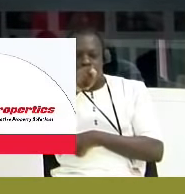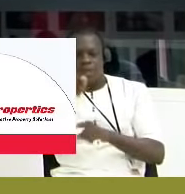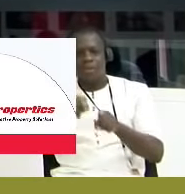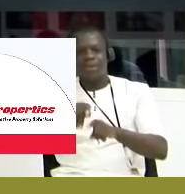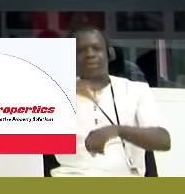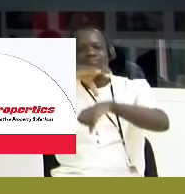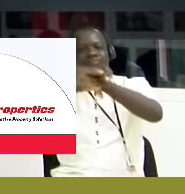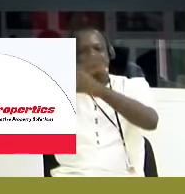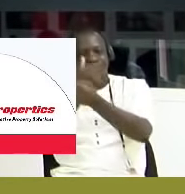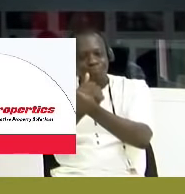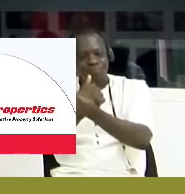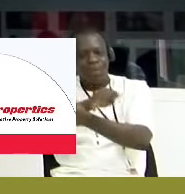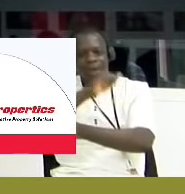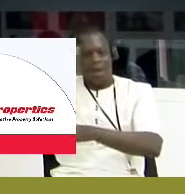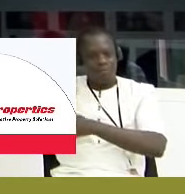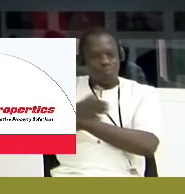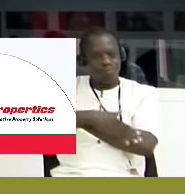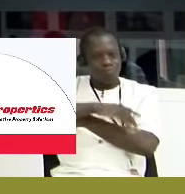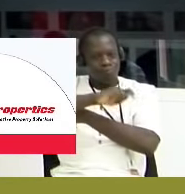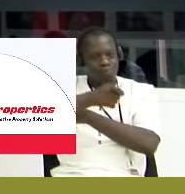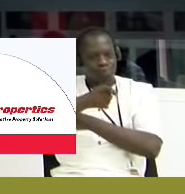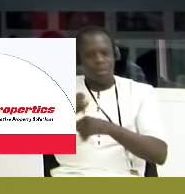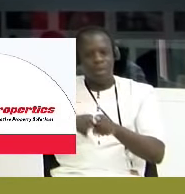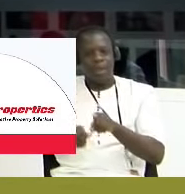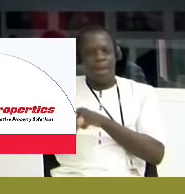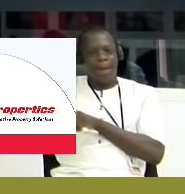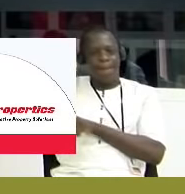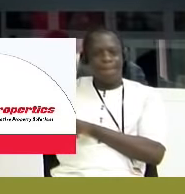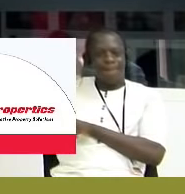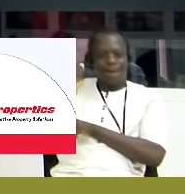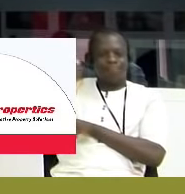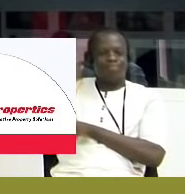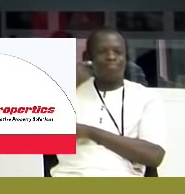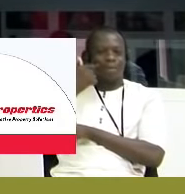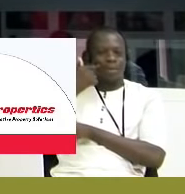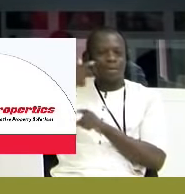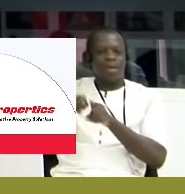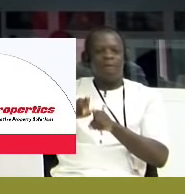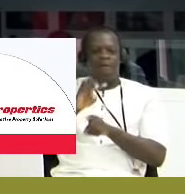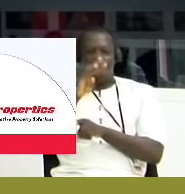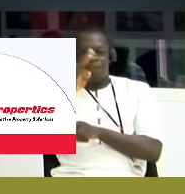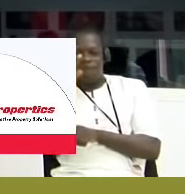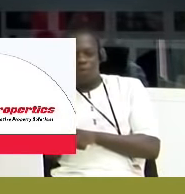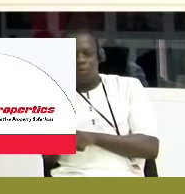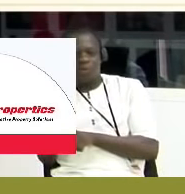to a few days after your arrest. That's correct.